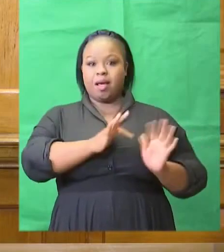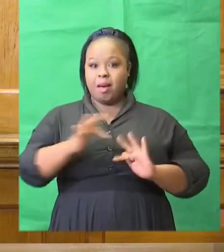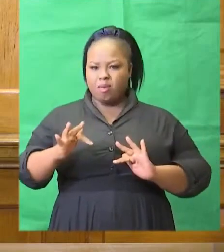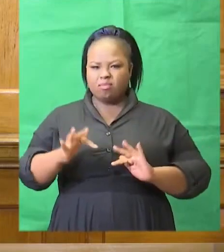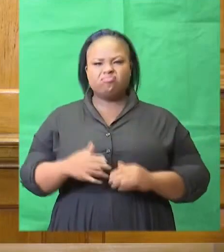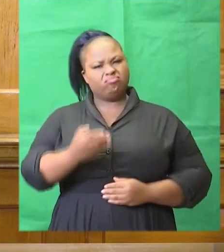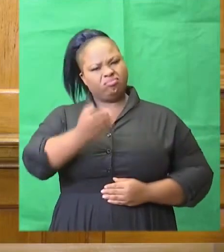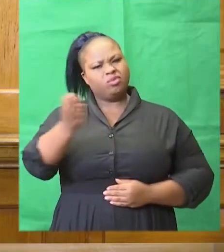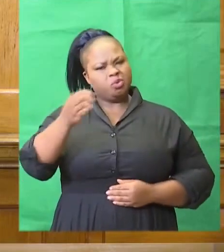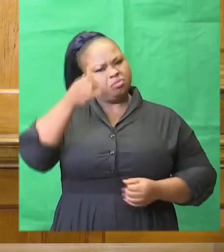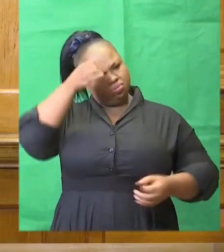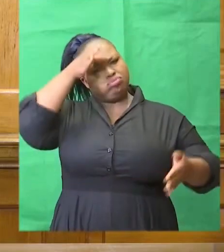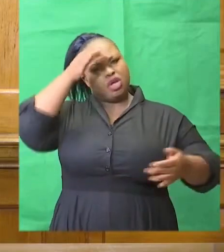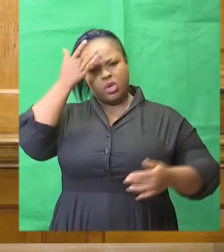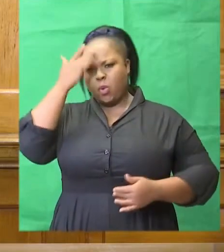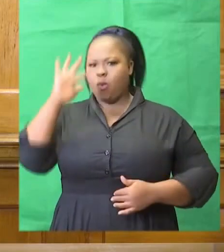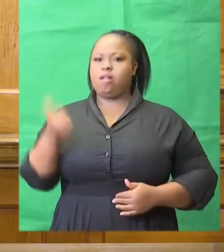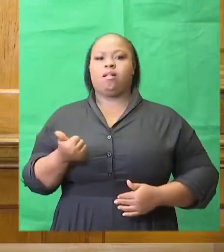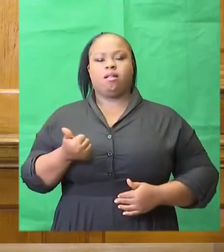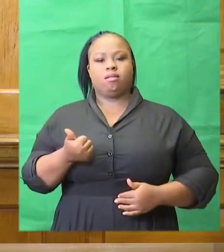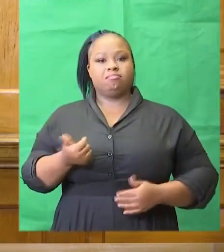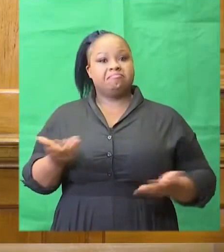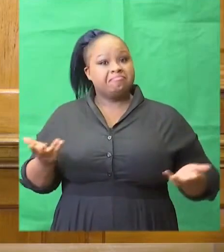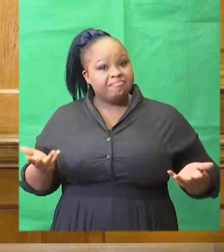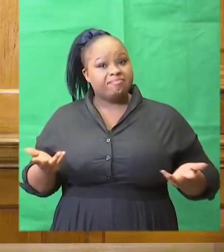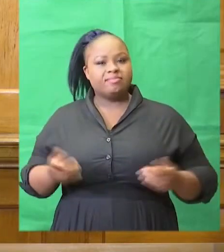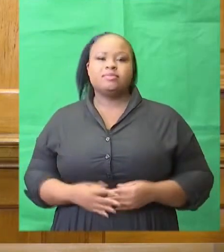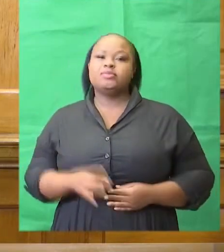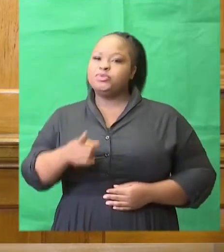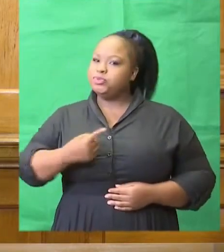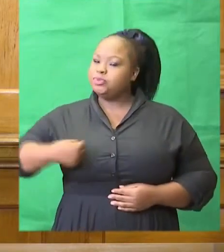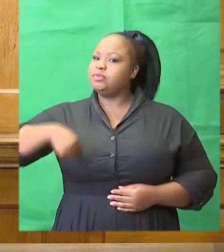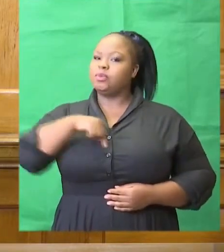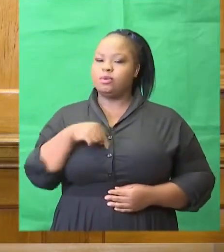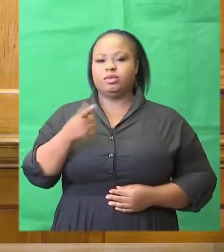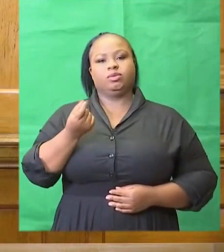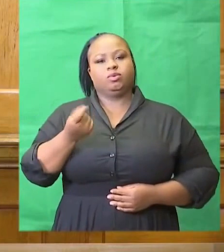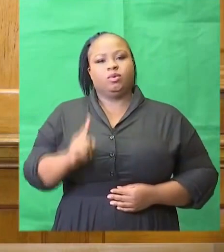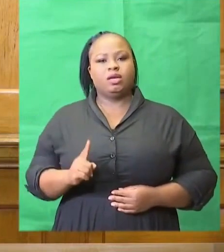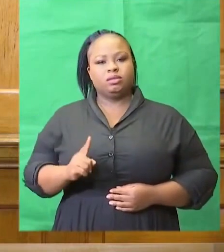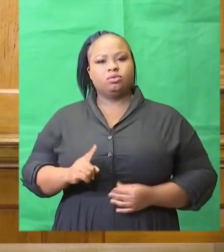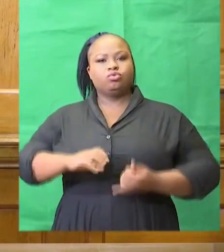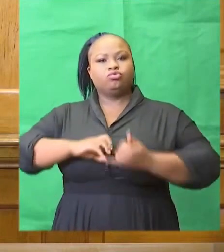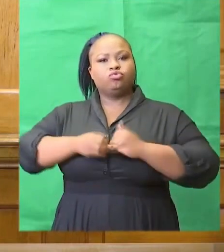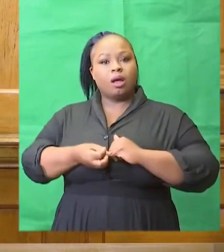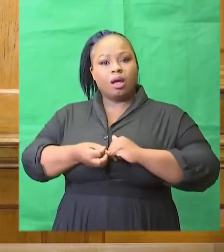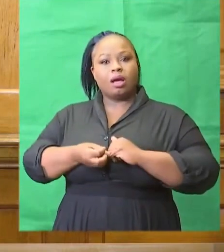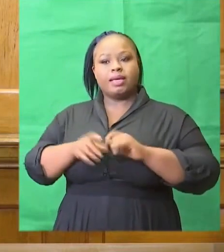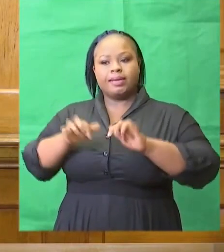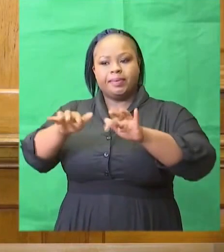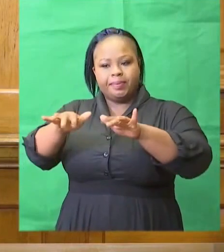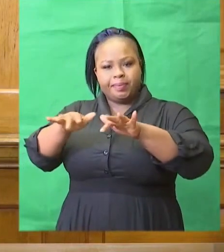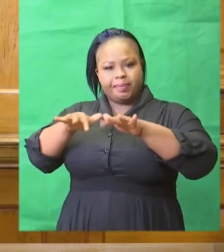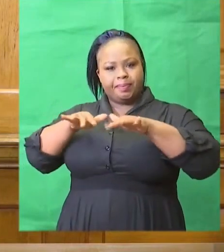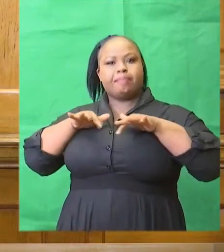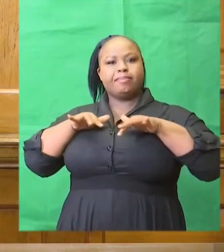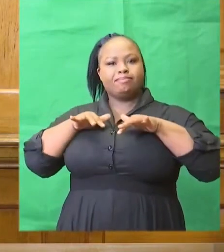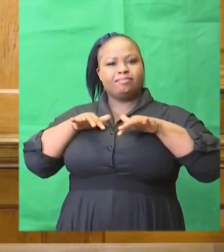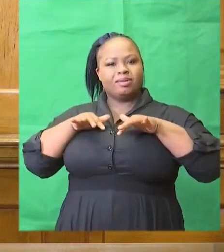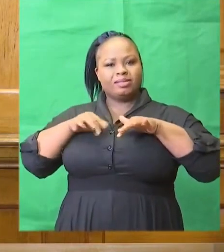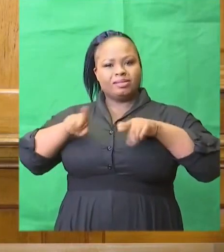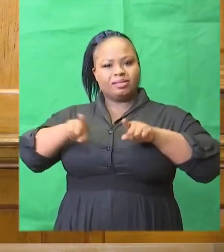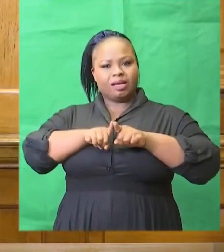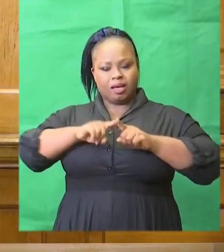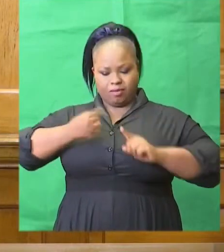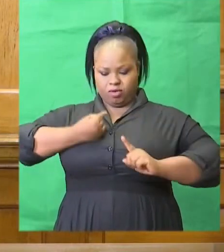know enough about the variant to know what we need to do to reduce transmission and to protect